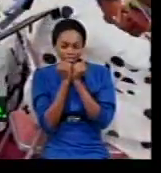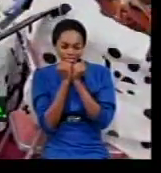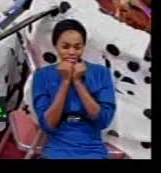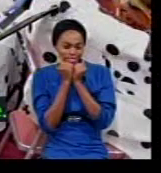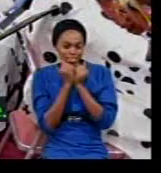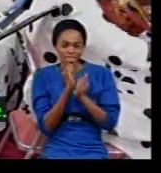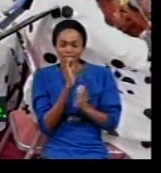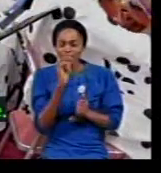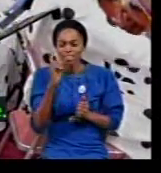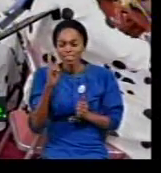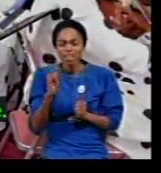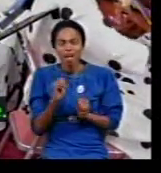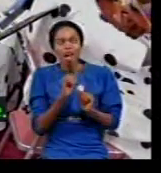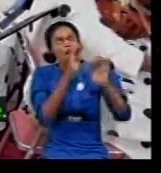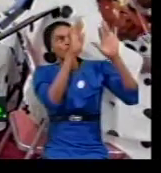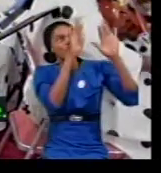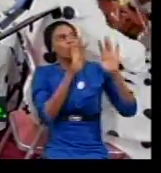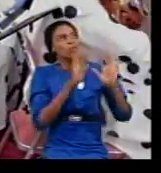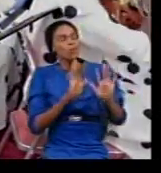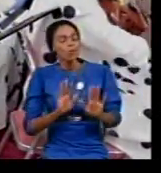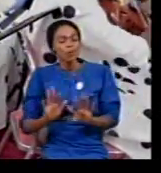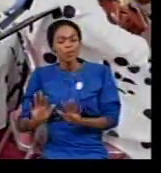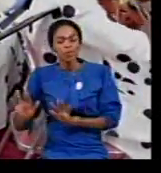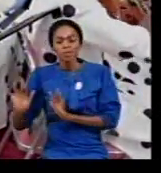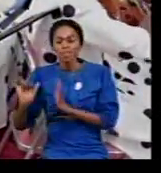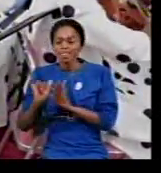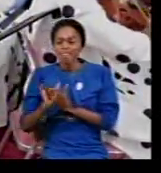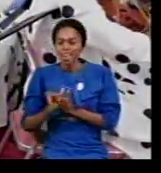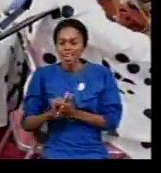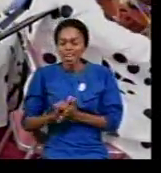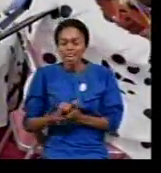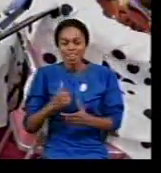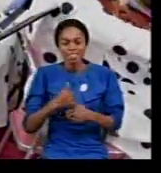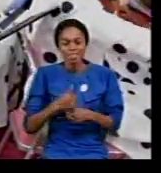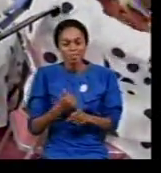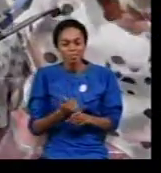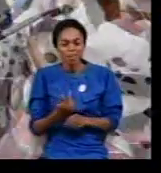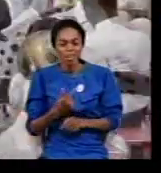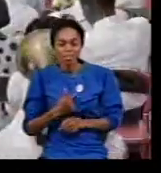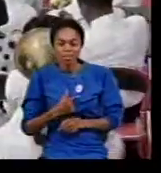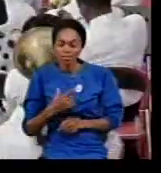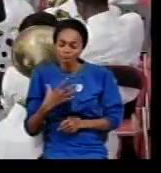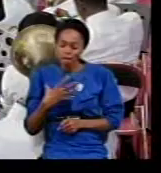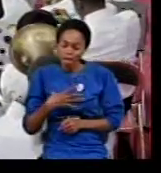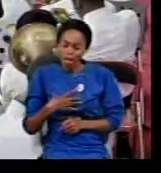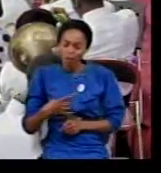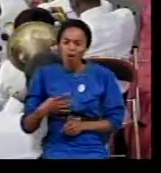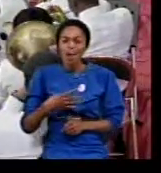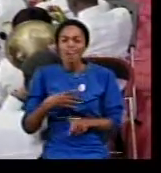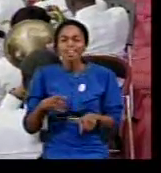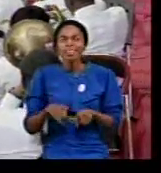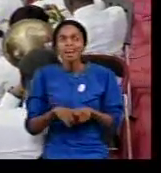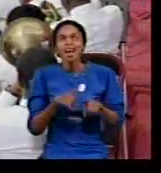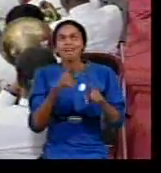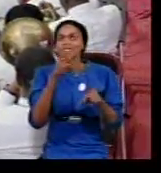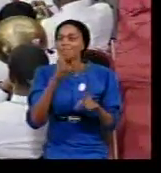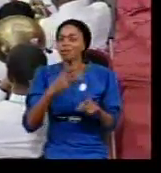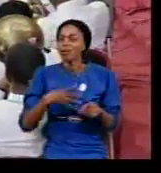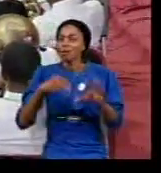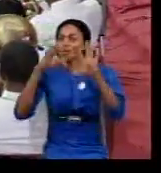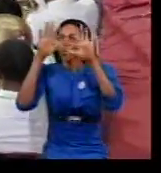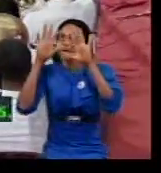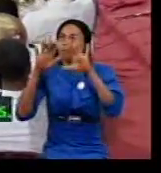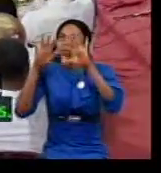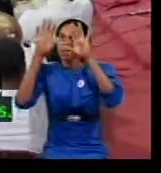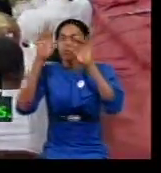of God, you will not fall, you will not fail, you will not falter in Jesus' name. Let's rise up and talk to the Lord in prayer. The Lord